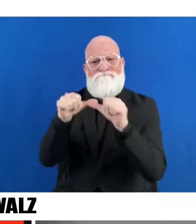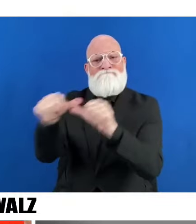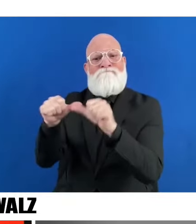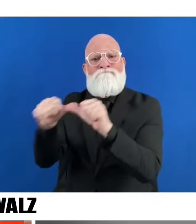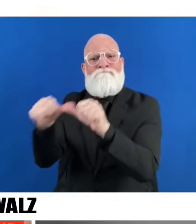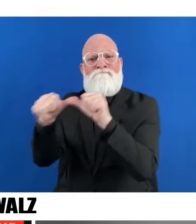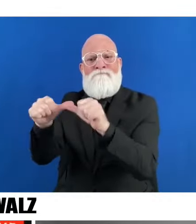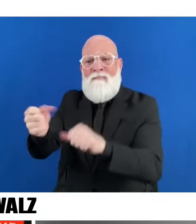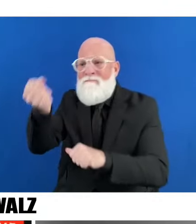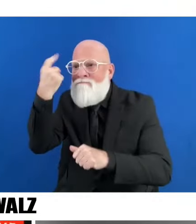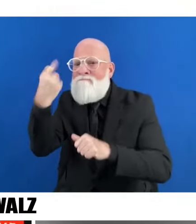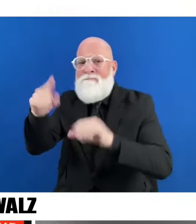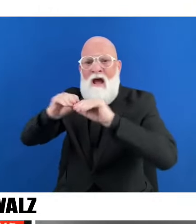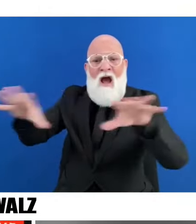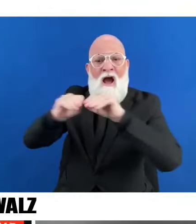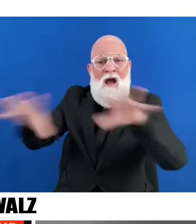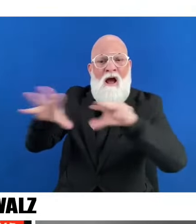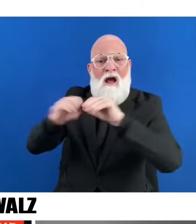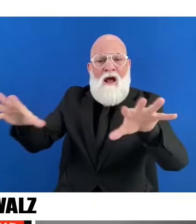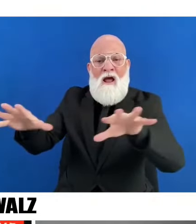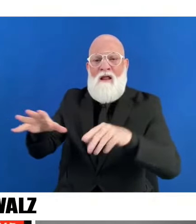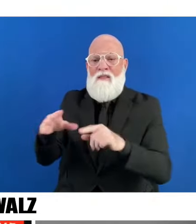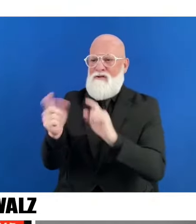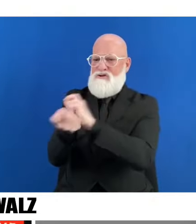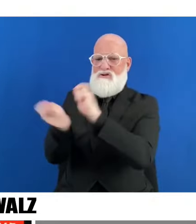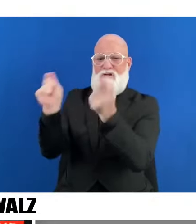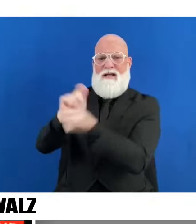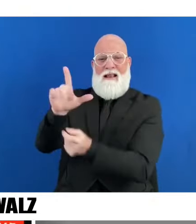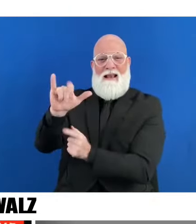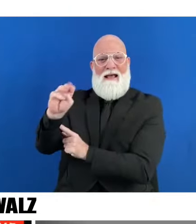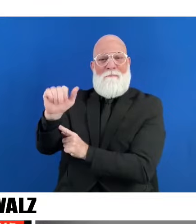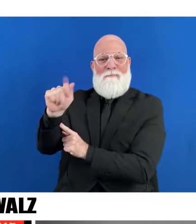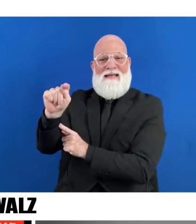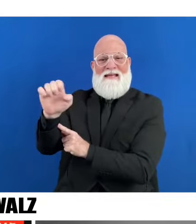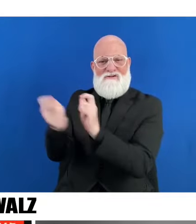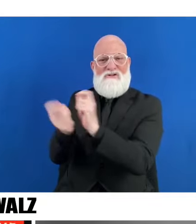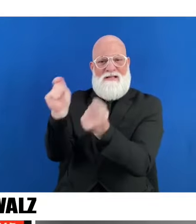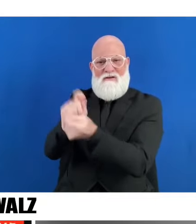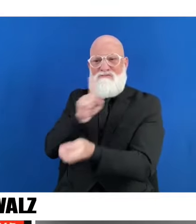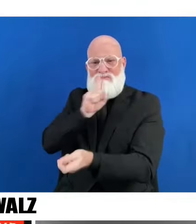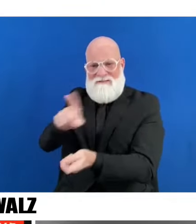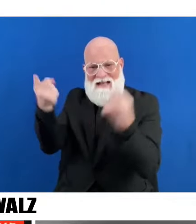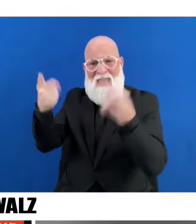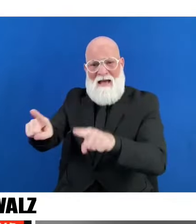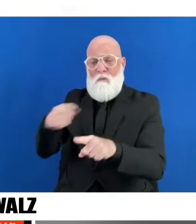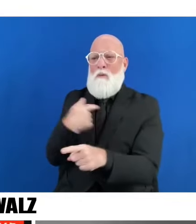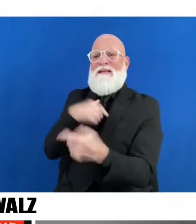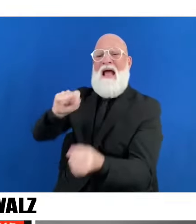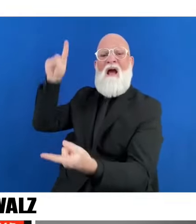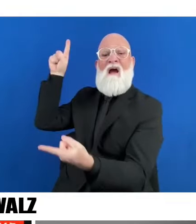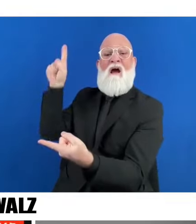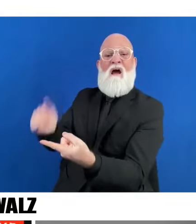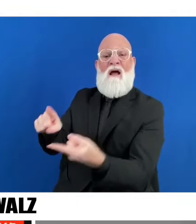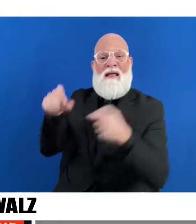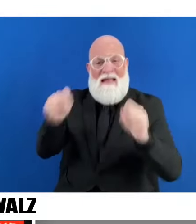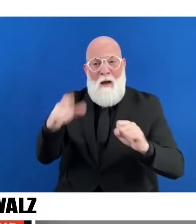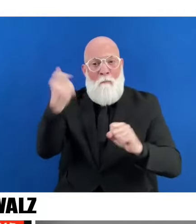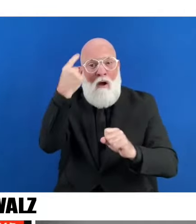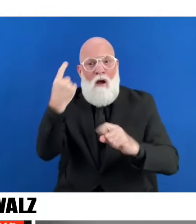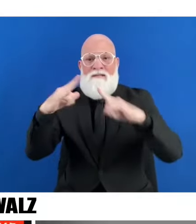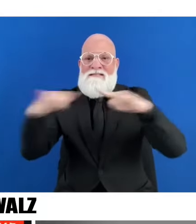our impact is absolutely critical, but this is not a false choice. You can do that at the same time you're creating the jobs that we're seeing all across